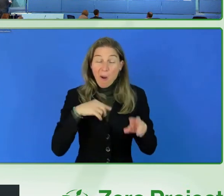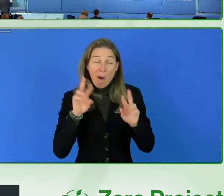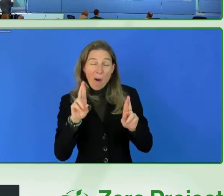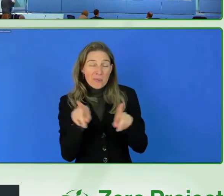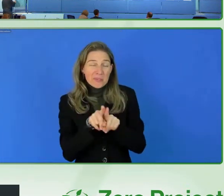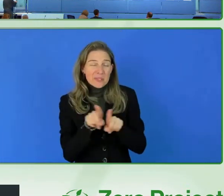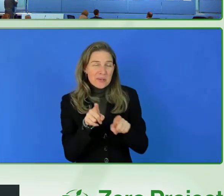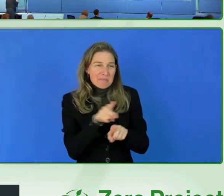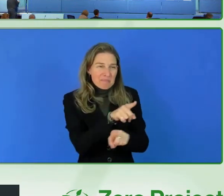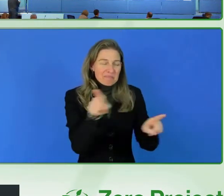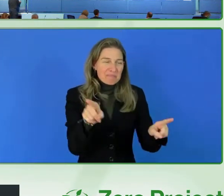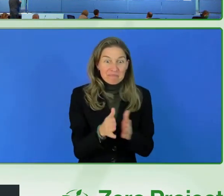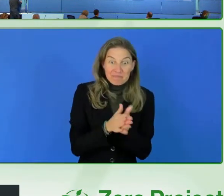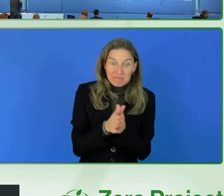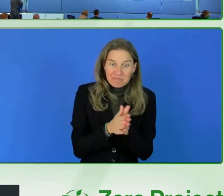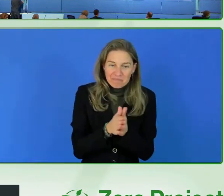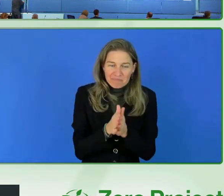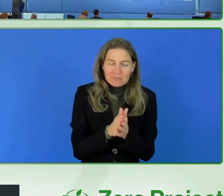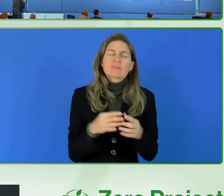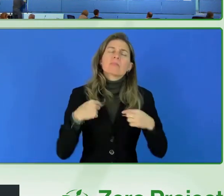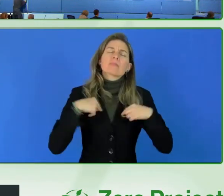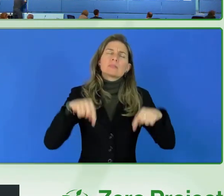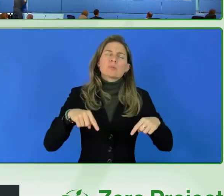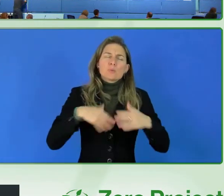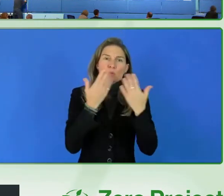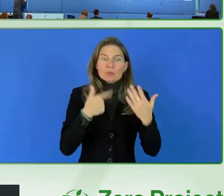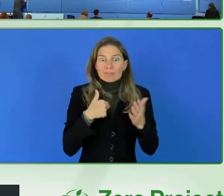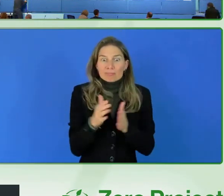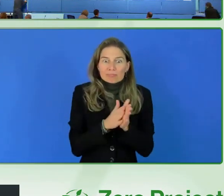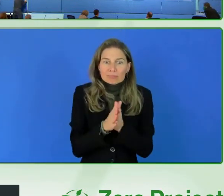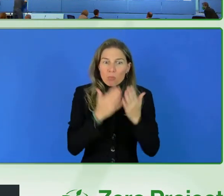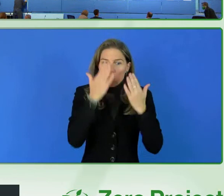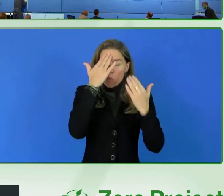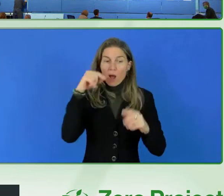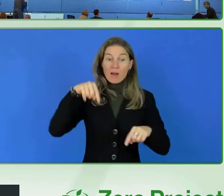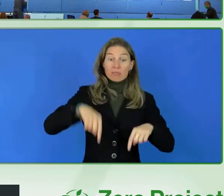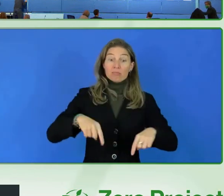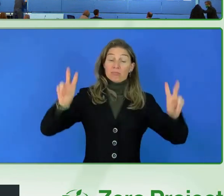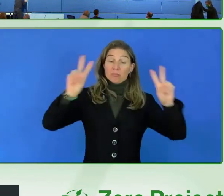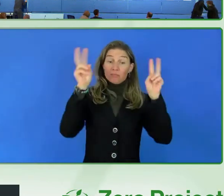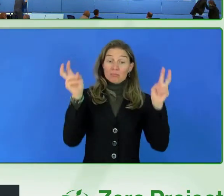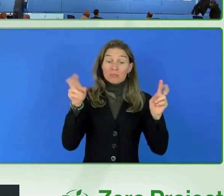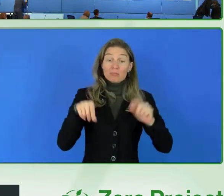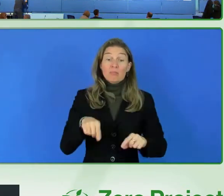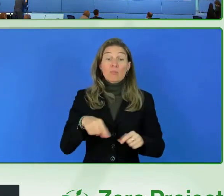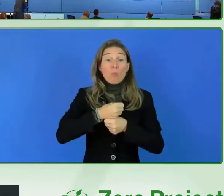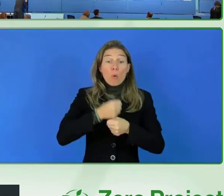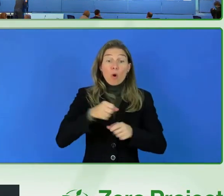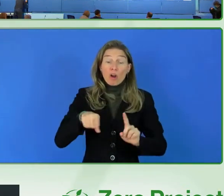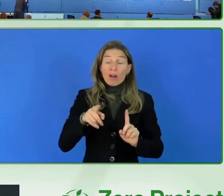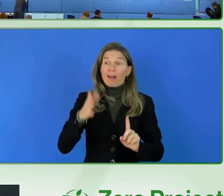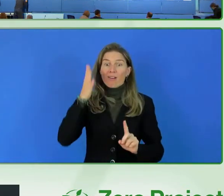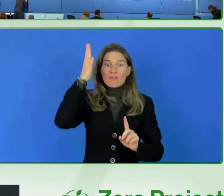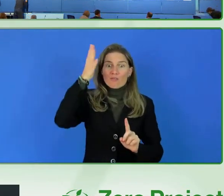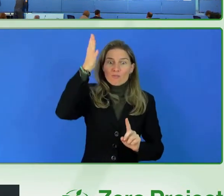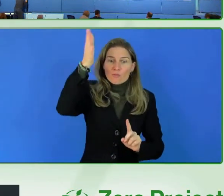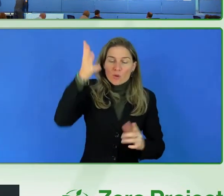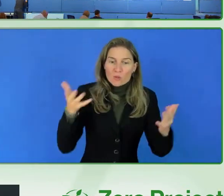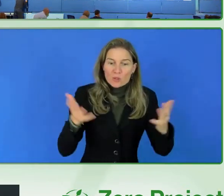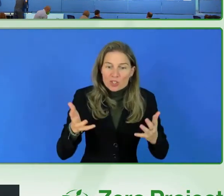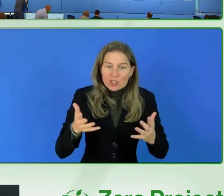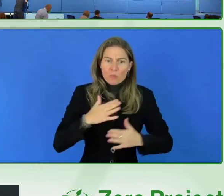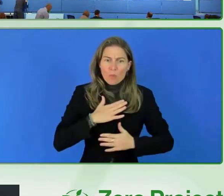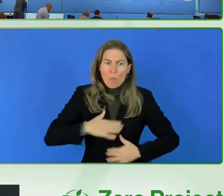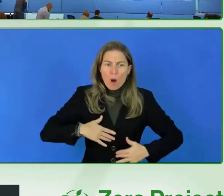excited because today, in the Future of Work, Building an Environment for Inclusive Employment session, we have 5